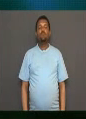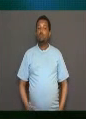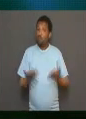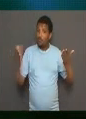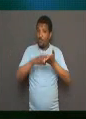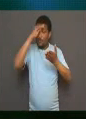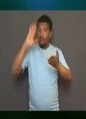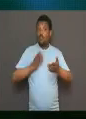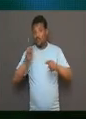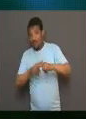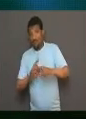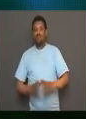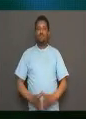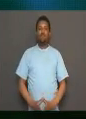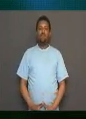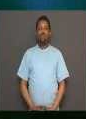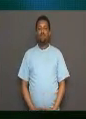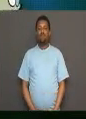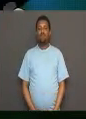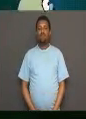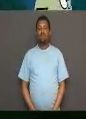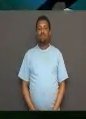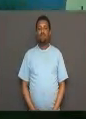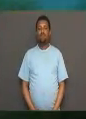Let's get back to our lesson.